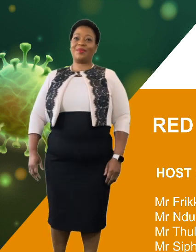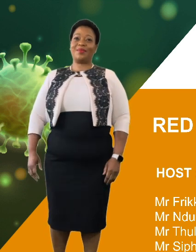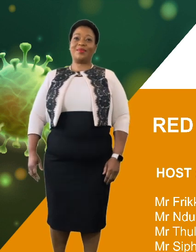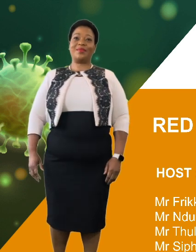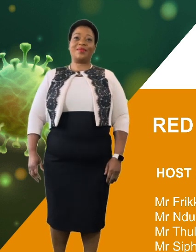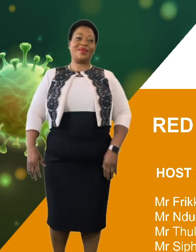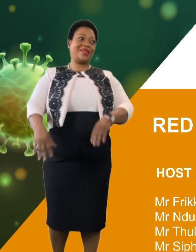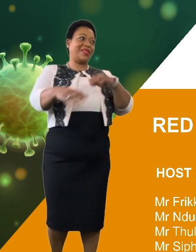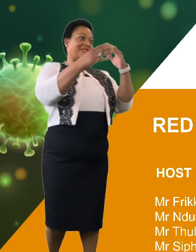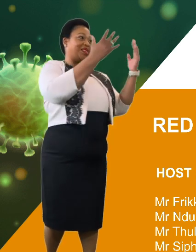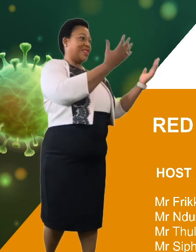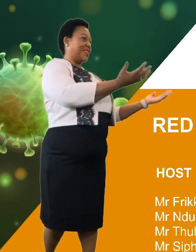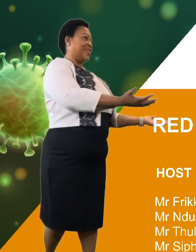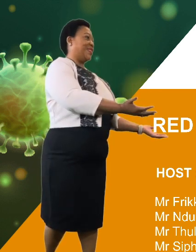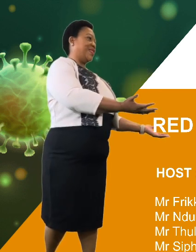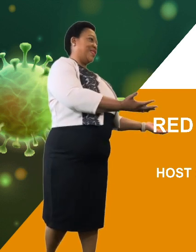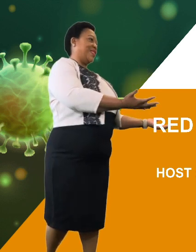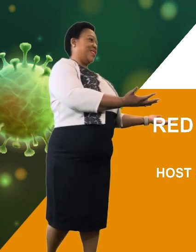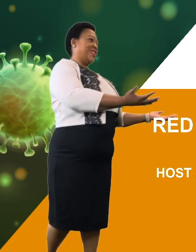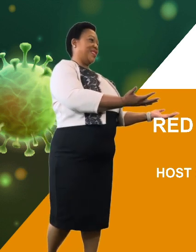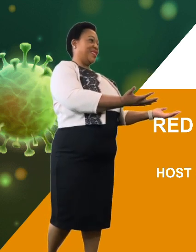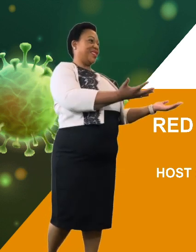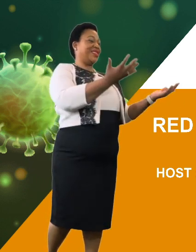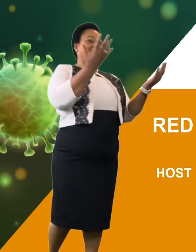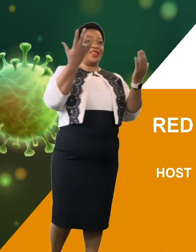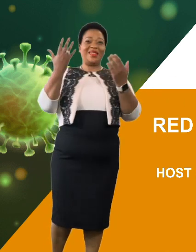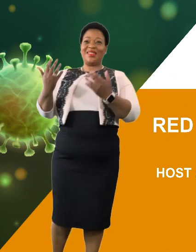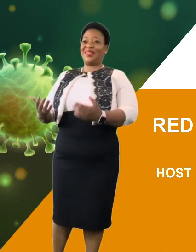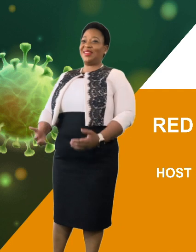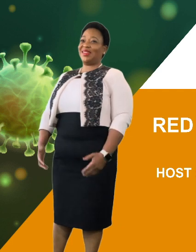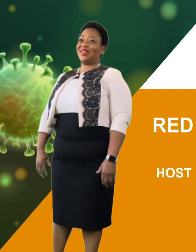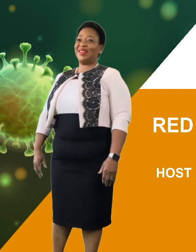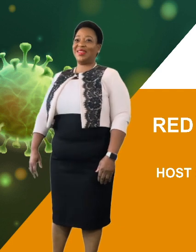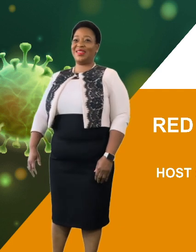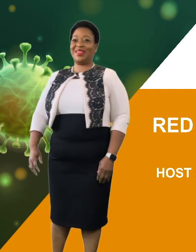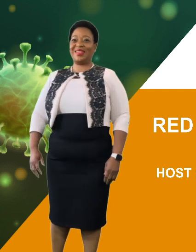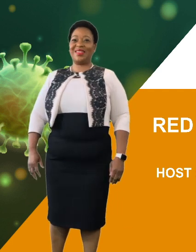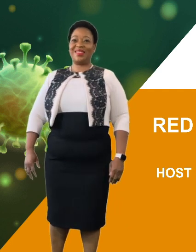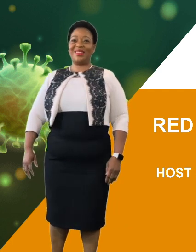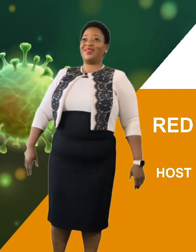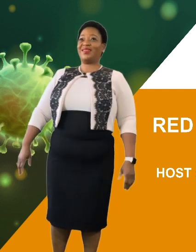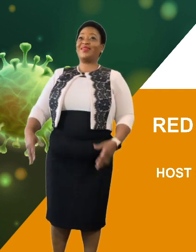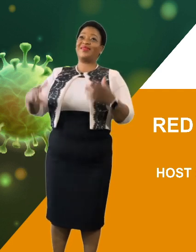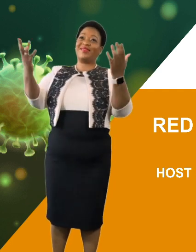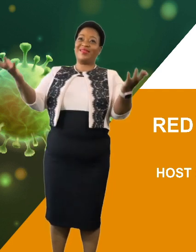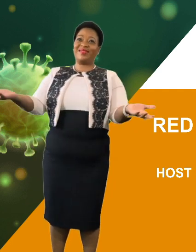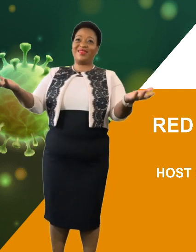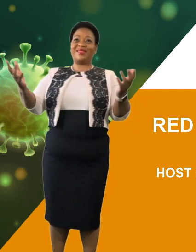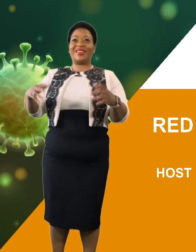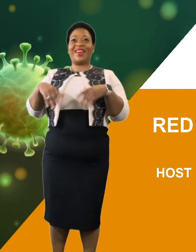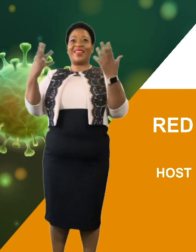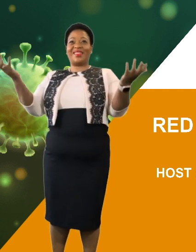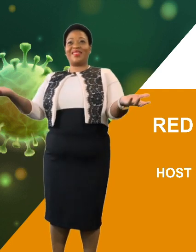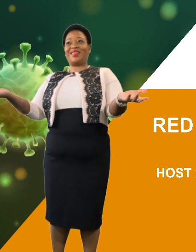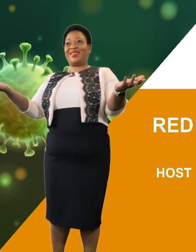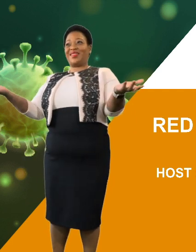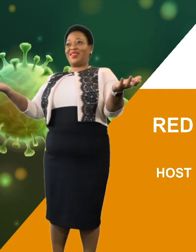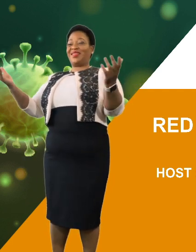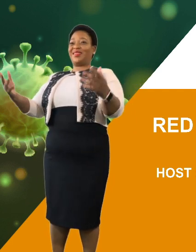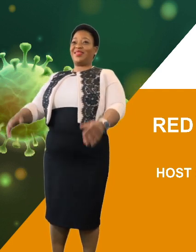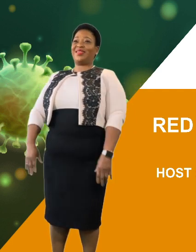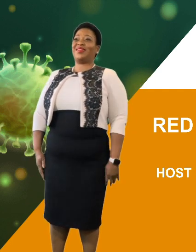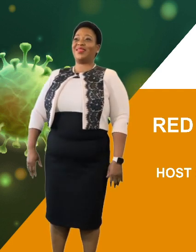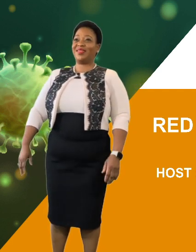applies, it goes through the process, they attach whatever relevant documentation that they need to apply. Once we've processed the payment, we transfer the money